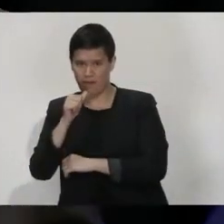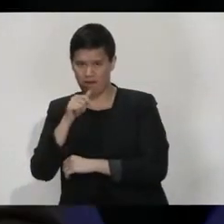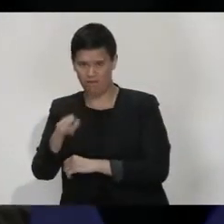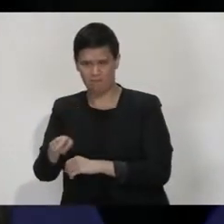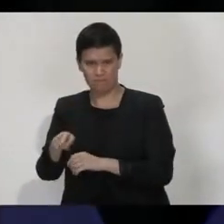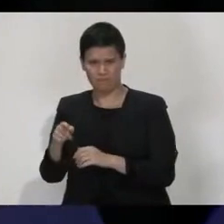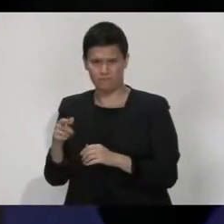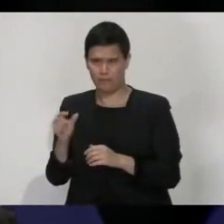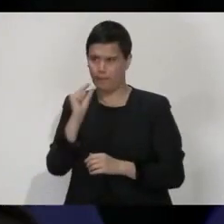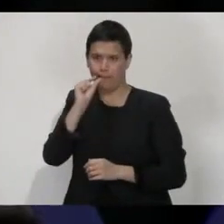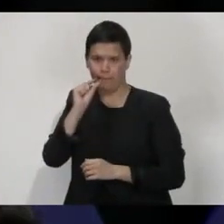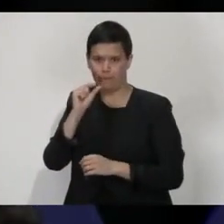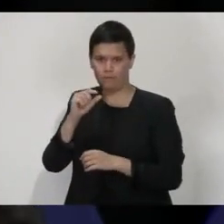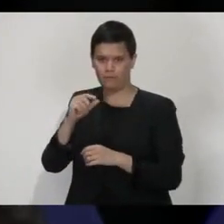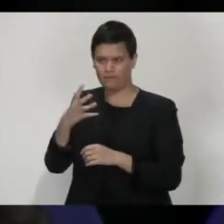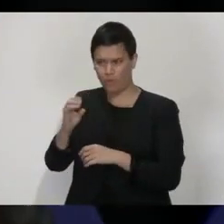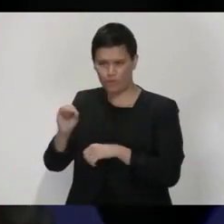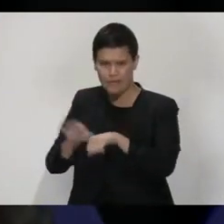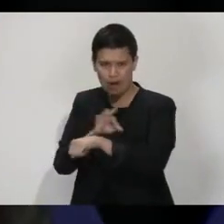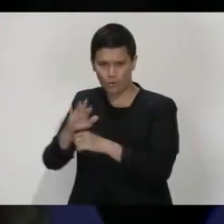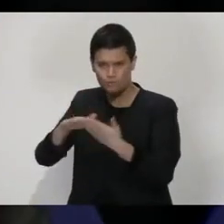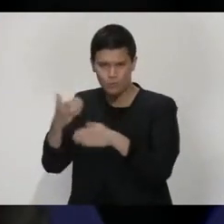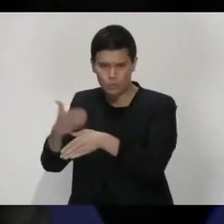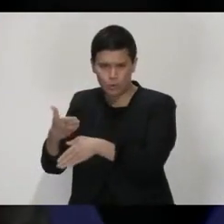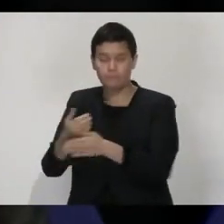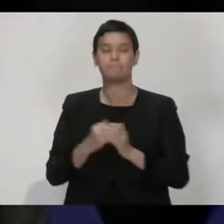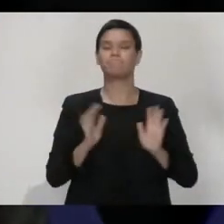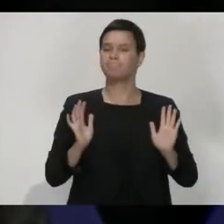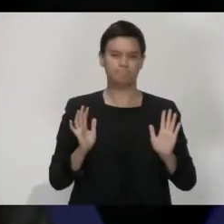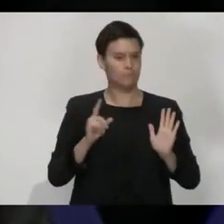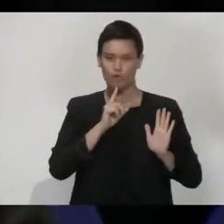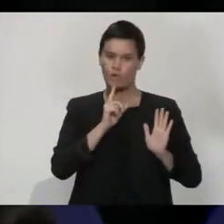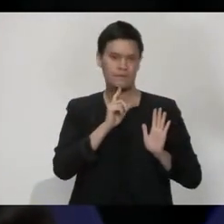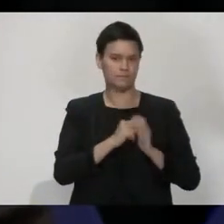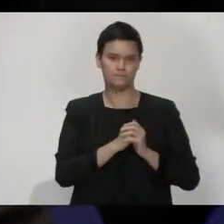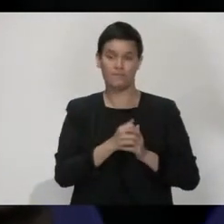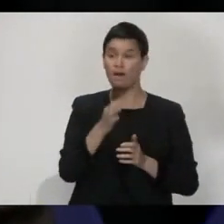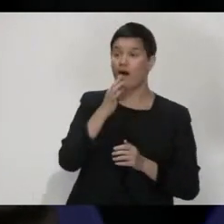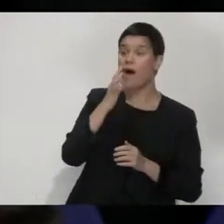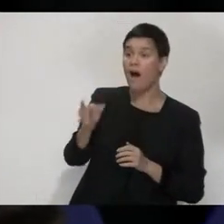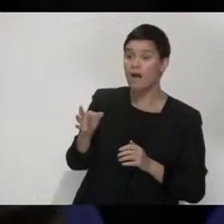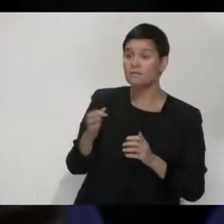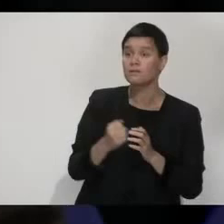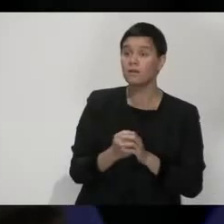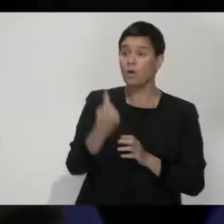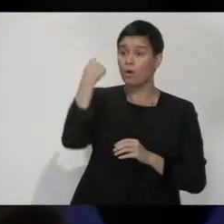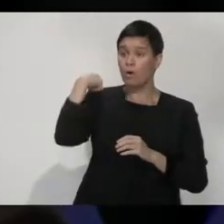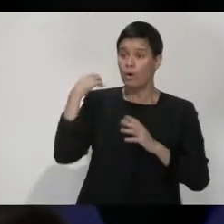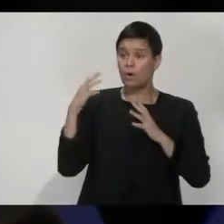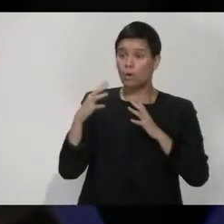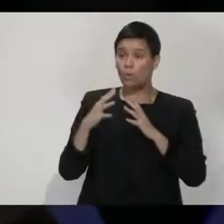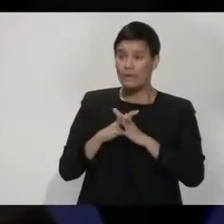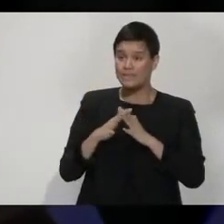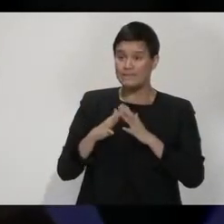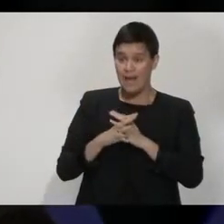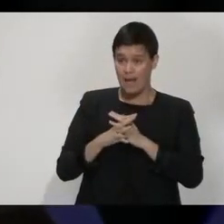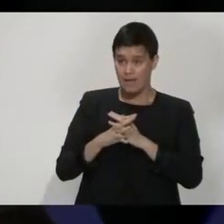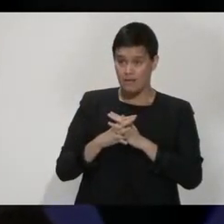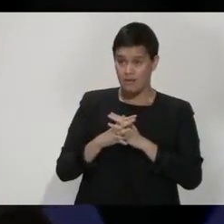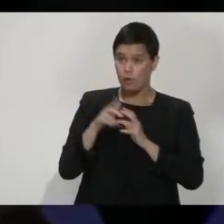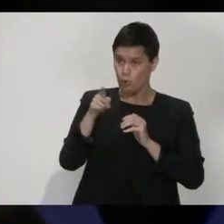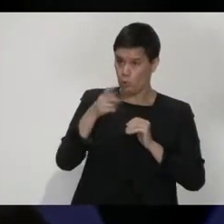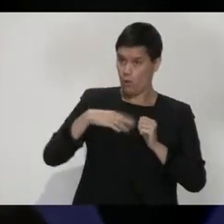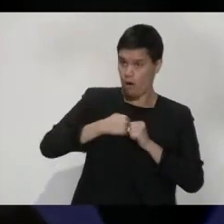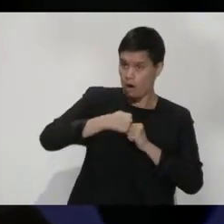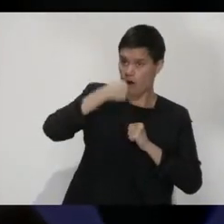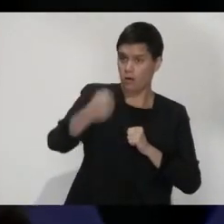Sunday night, what is significantly different from Wednesday to now and then Sunday? From Wednesday till